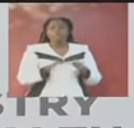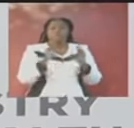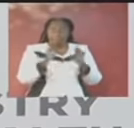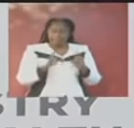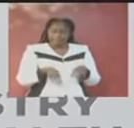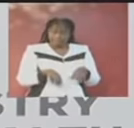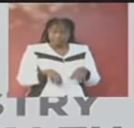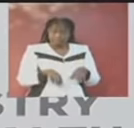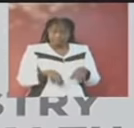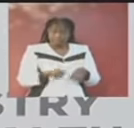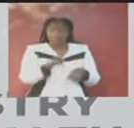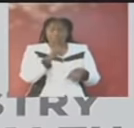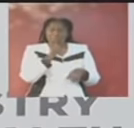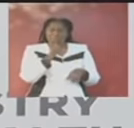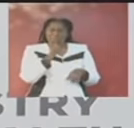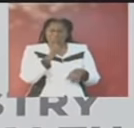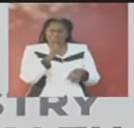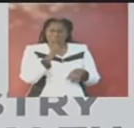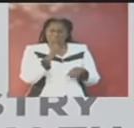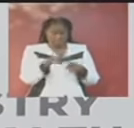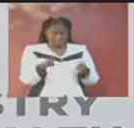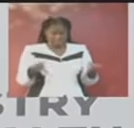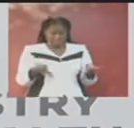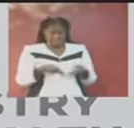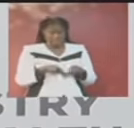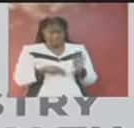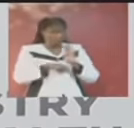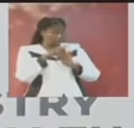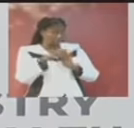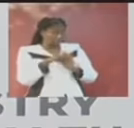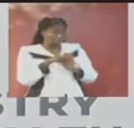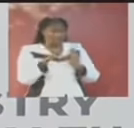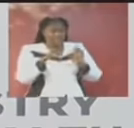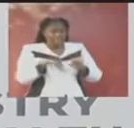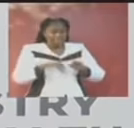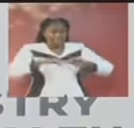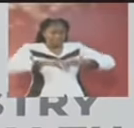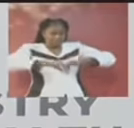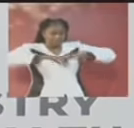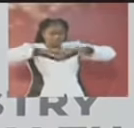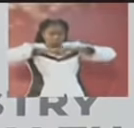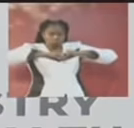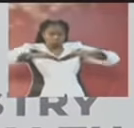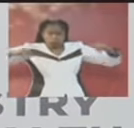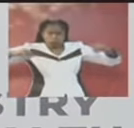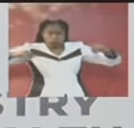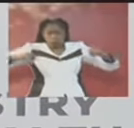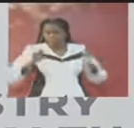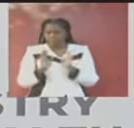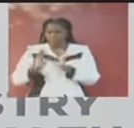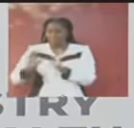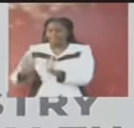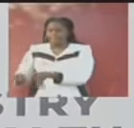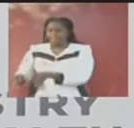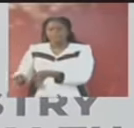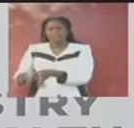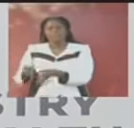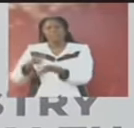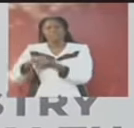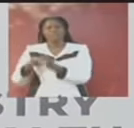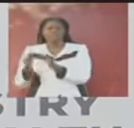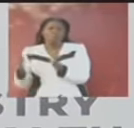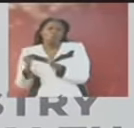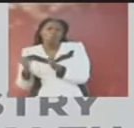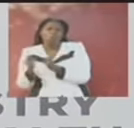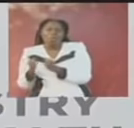we call hot and cold zones to minimize the risk of the infections. We also looked at the public health component of the